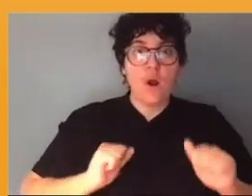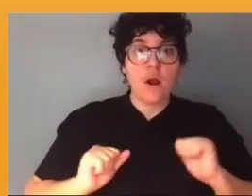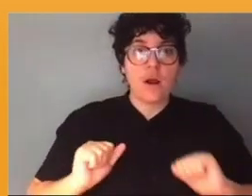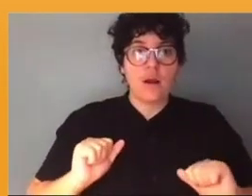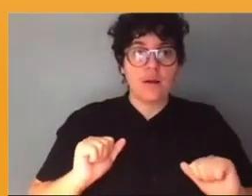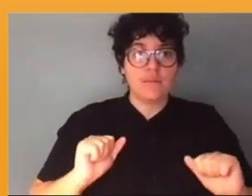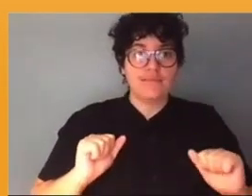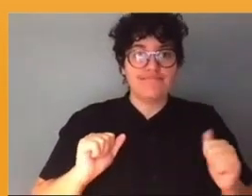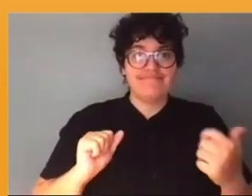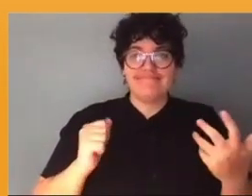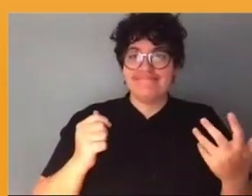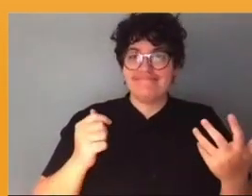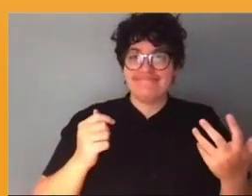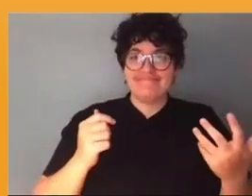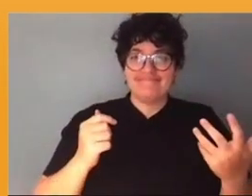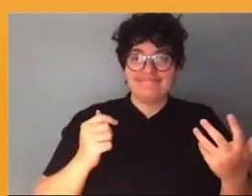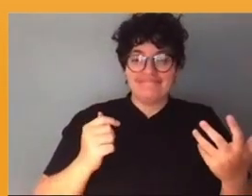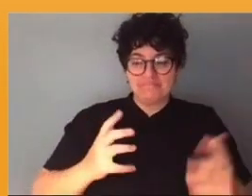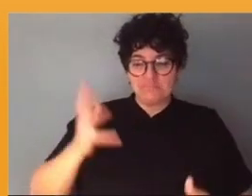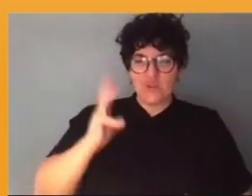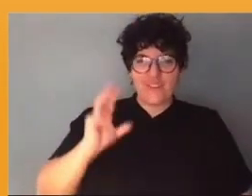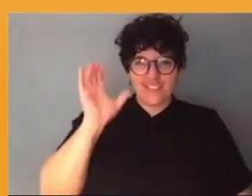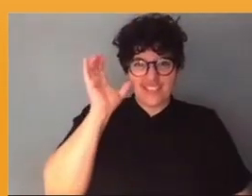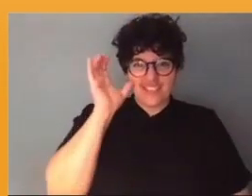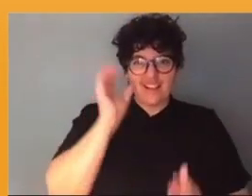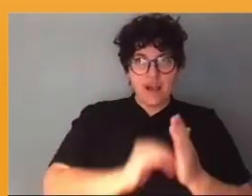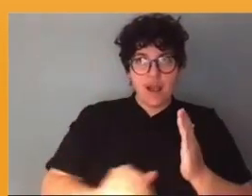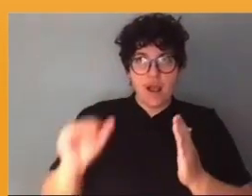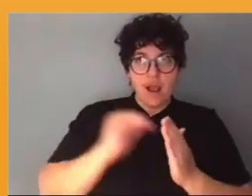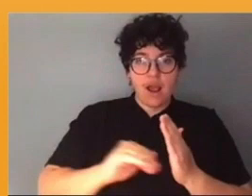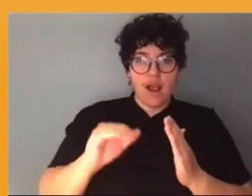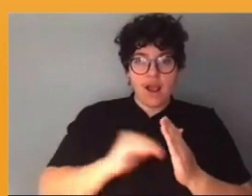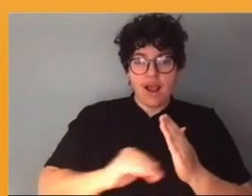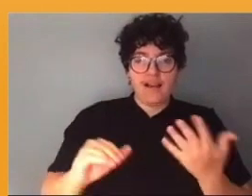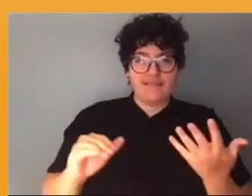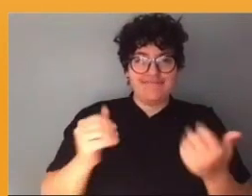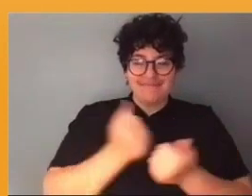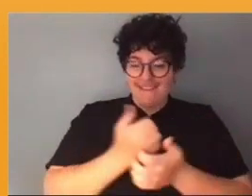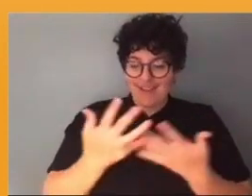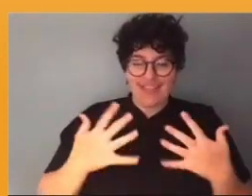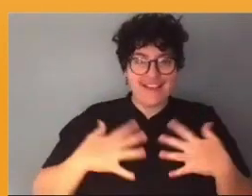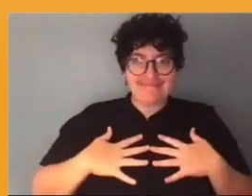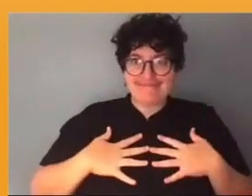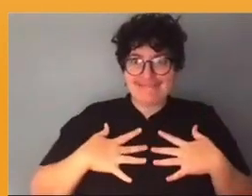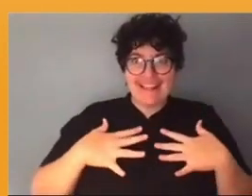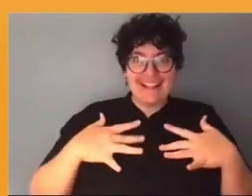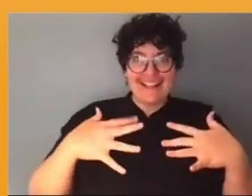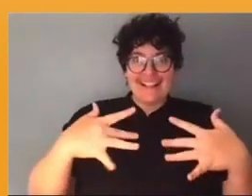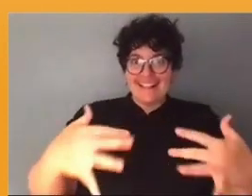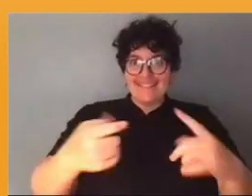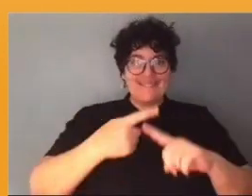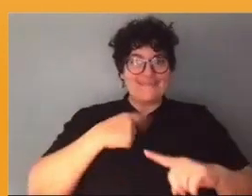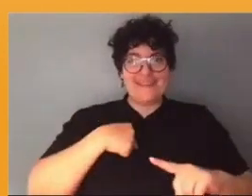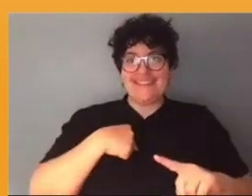all that music is just coming through my skin, and I'm able